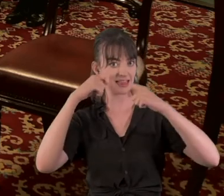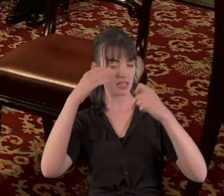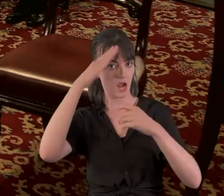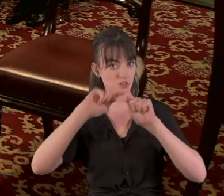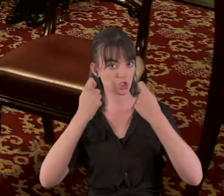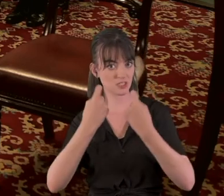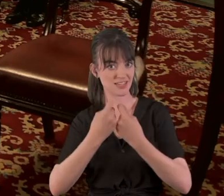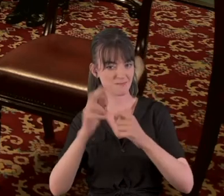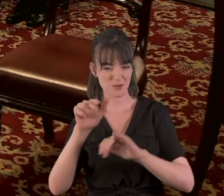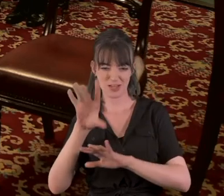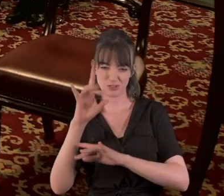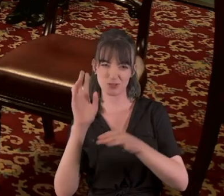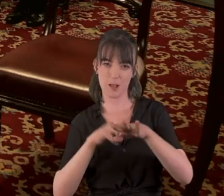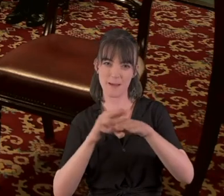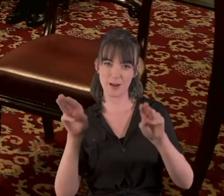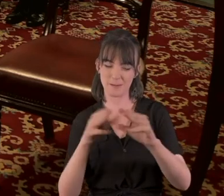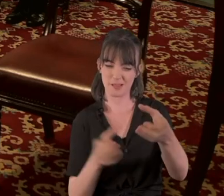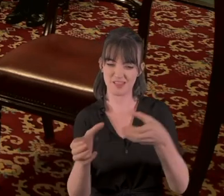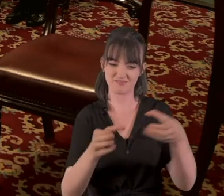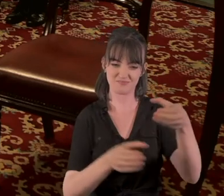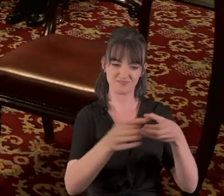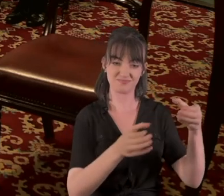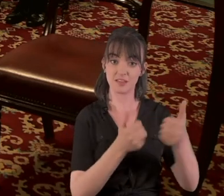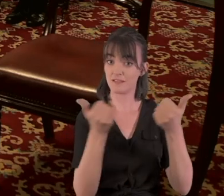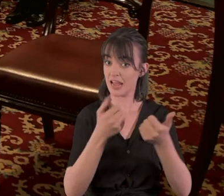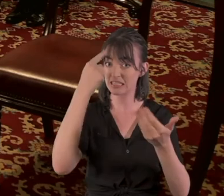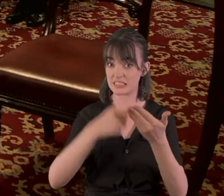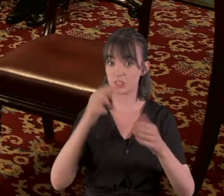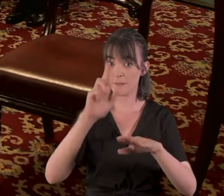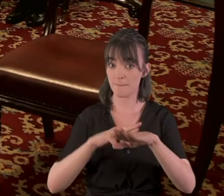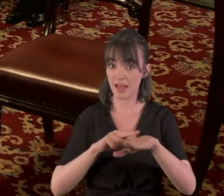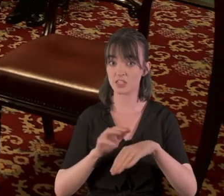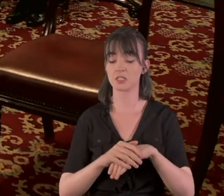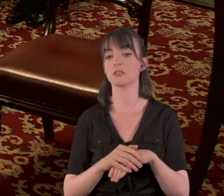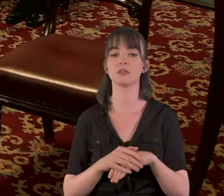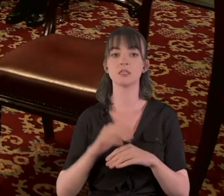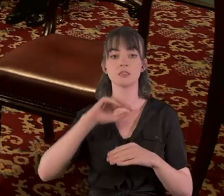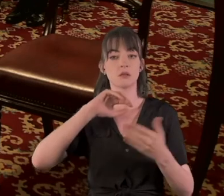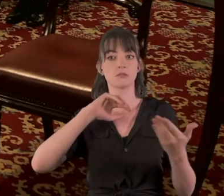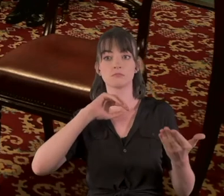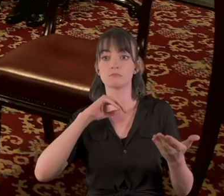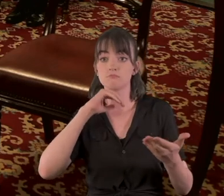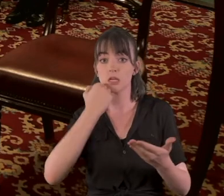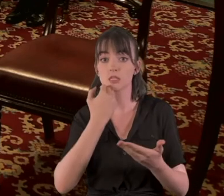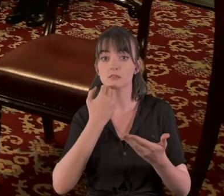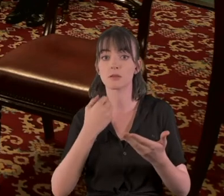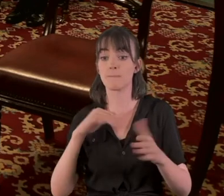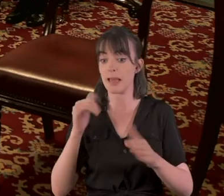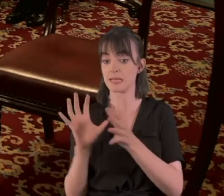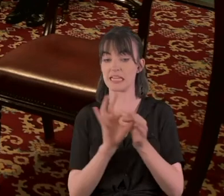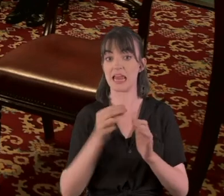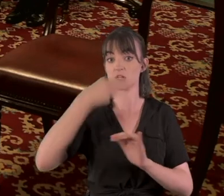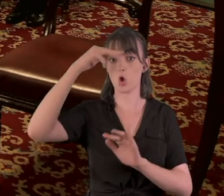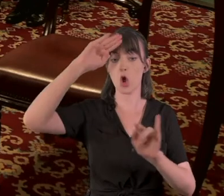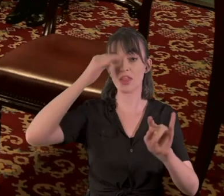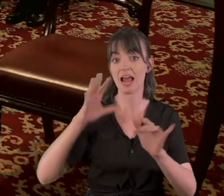there was no one in the treaty delegation from what became Northern Ireland as well. So maybe it ties into what Michael was saying